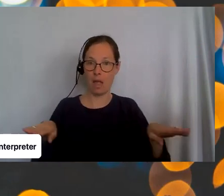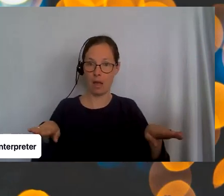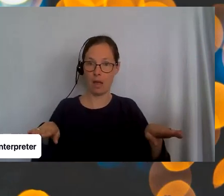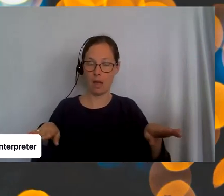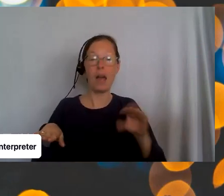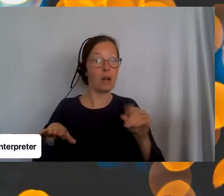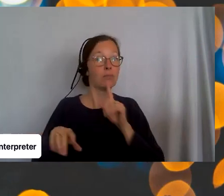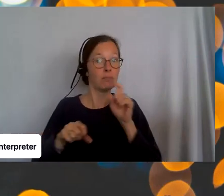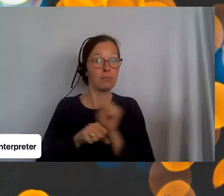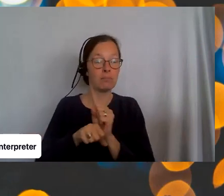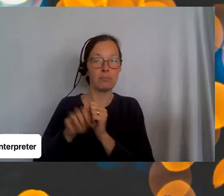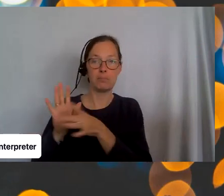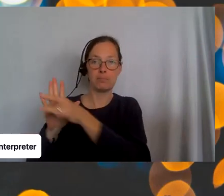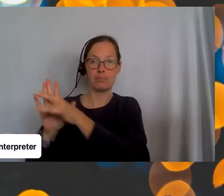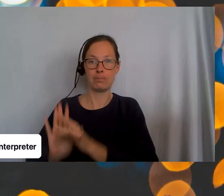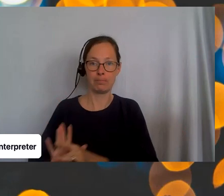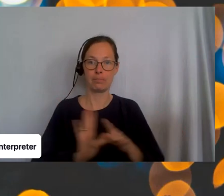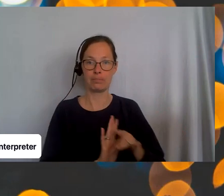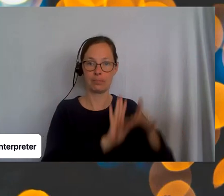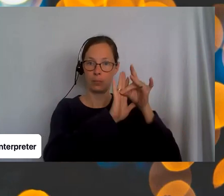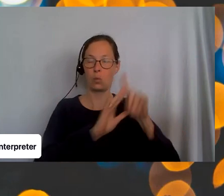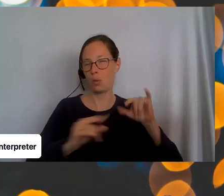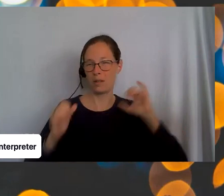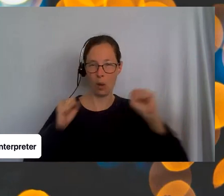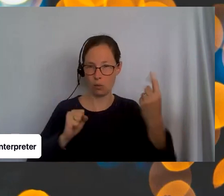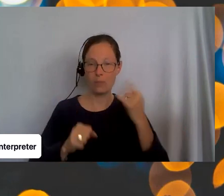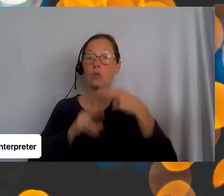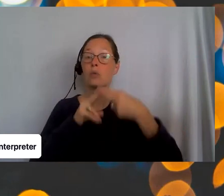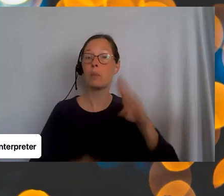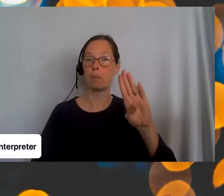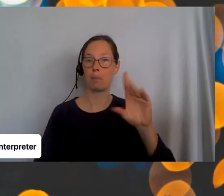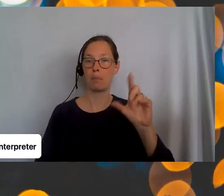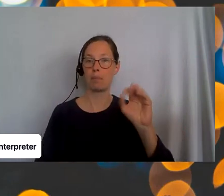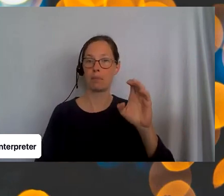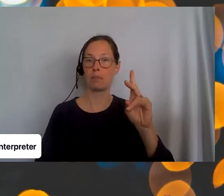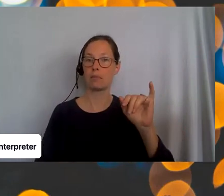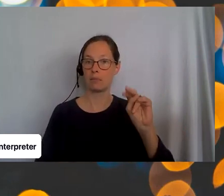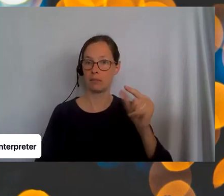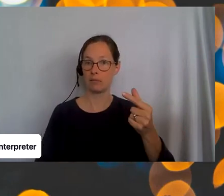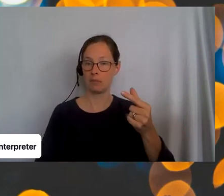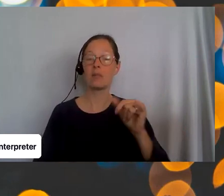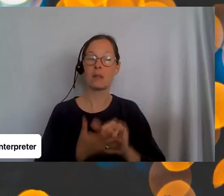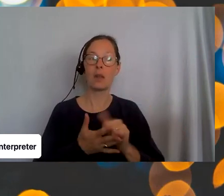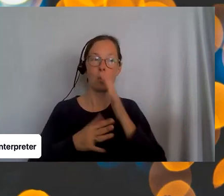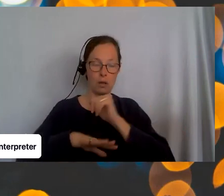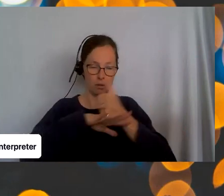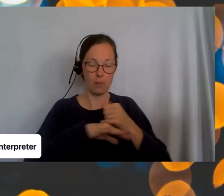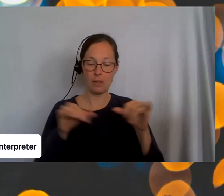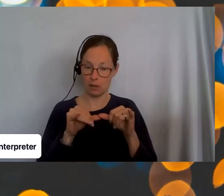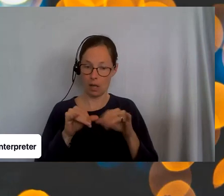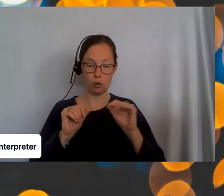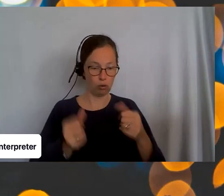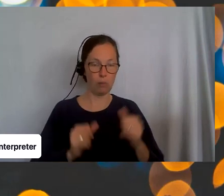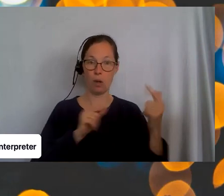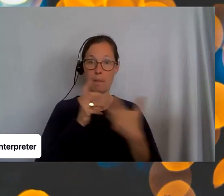pin it to like a towel. That's called blocking, and it will set the size and the shape so that they all match. For